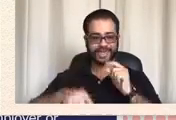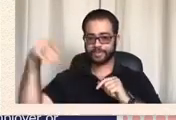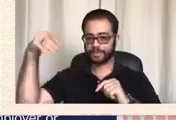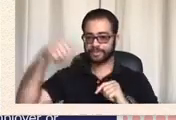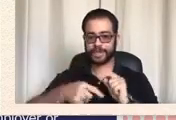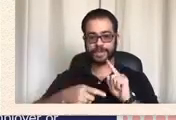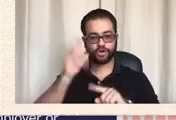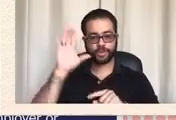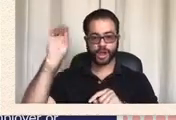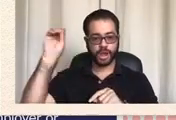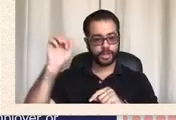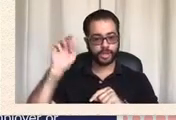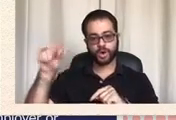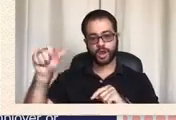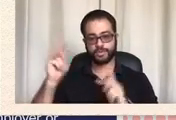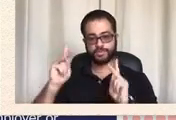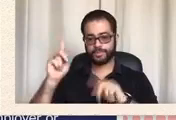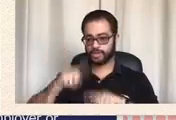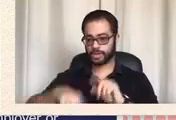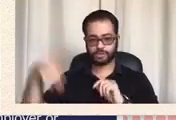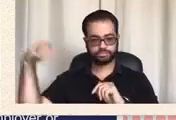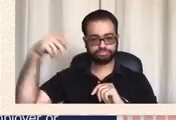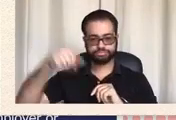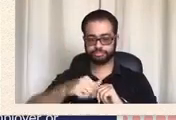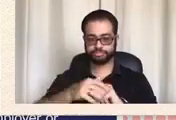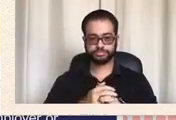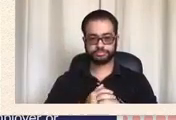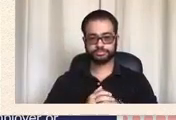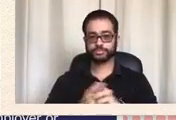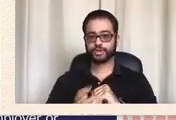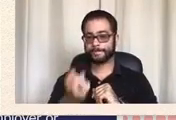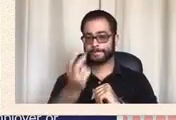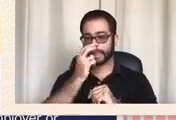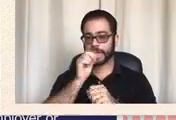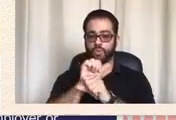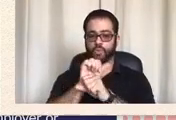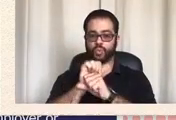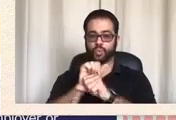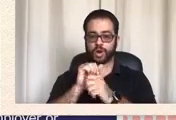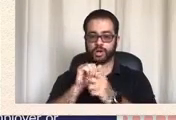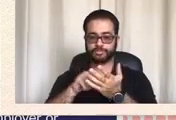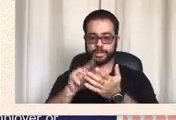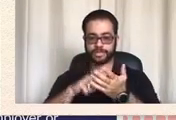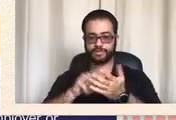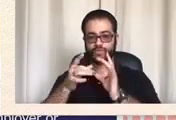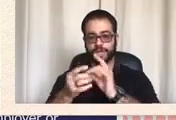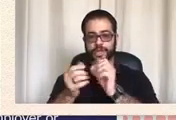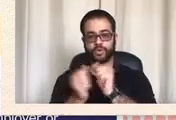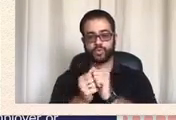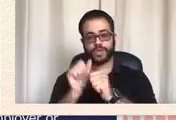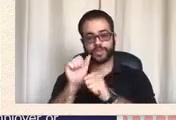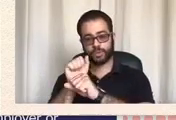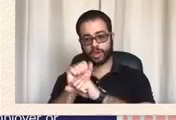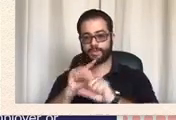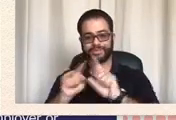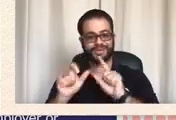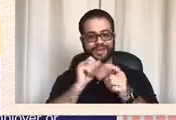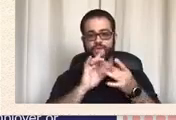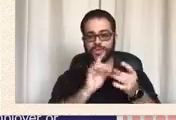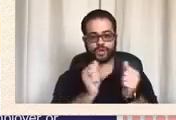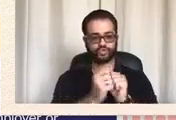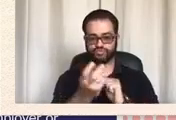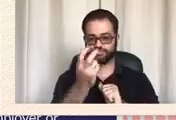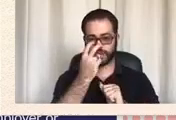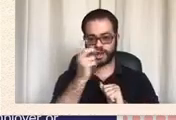others. And blind work expenses, these are related to the employment but not necessarily blindness. So these are broader expenses that